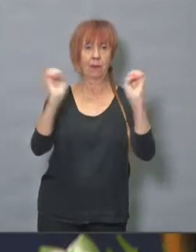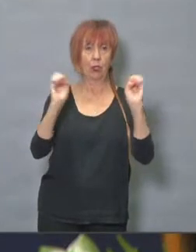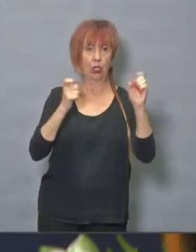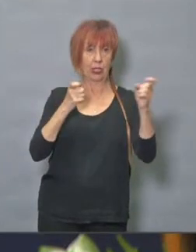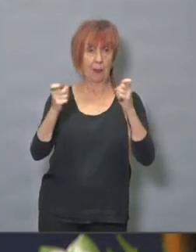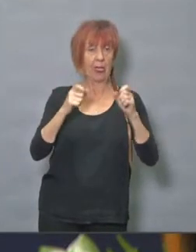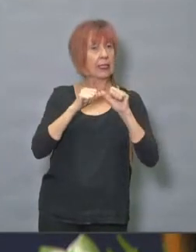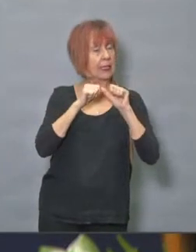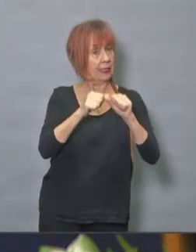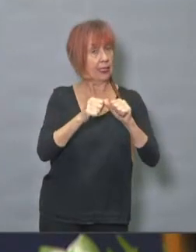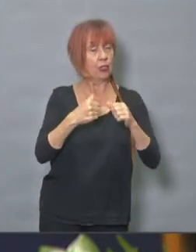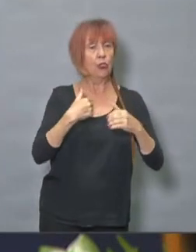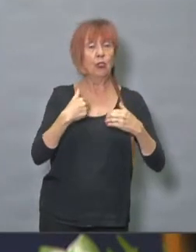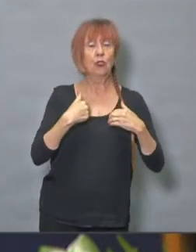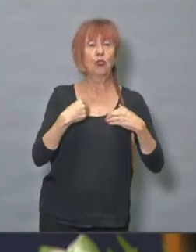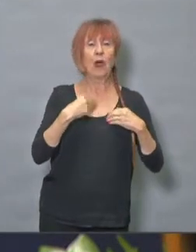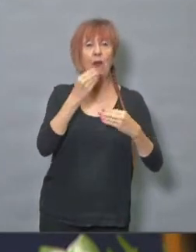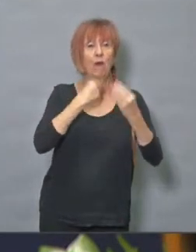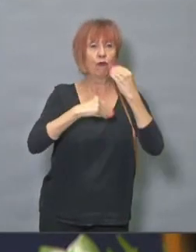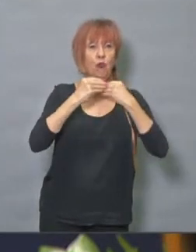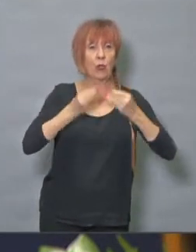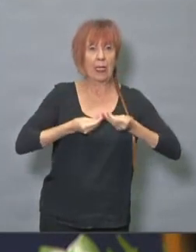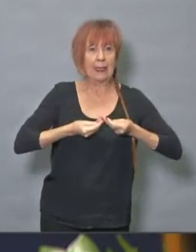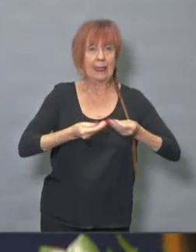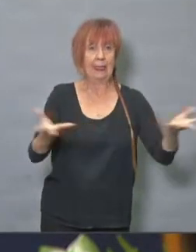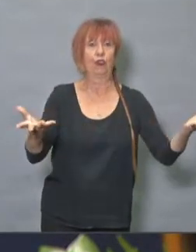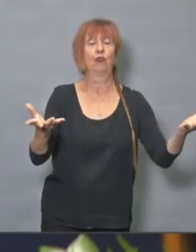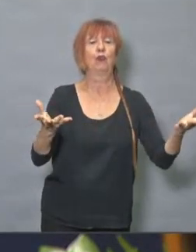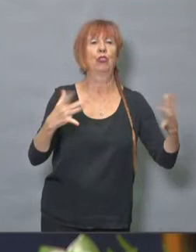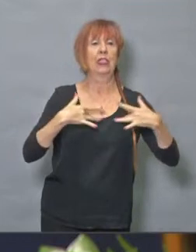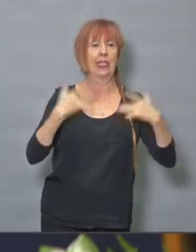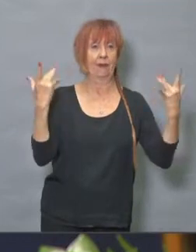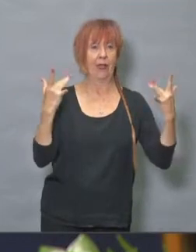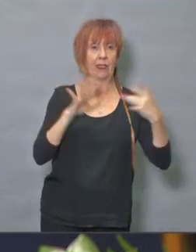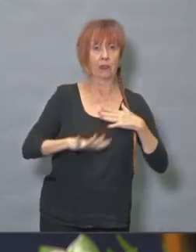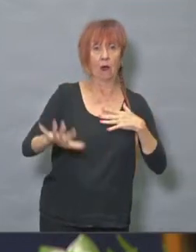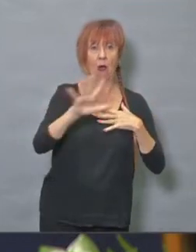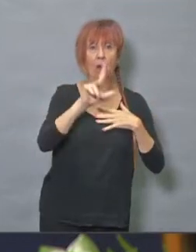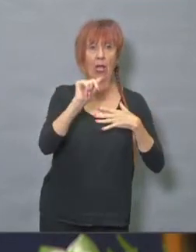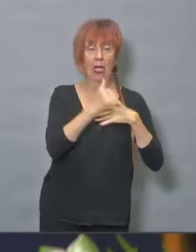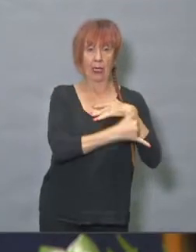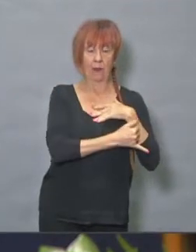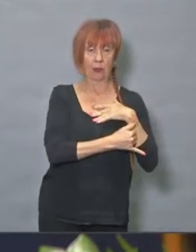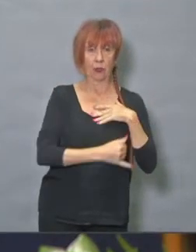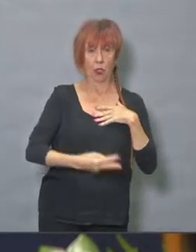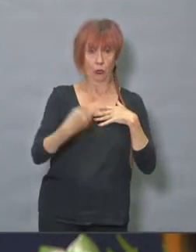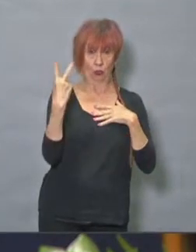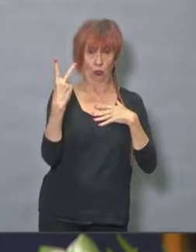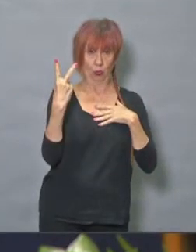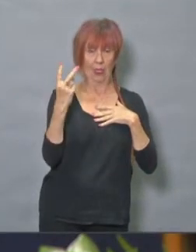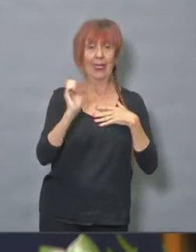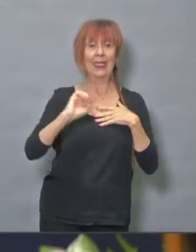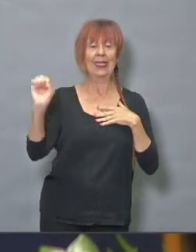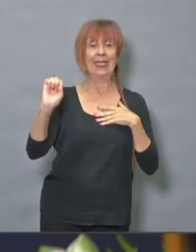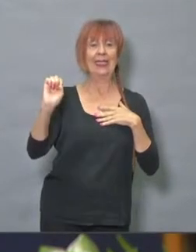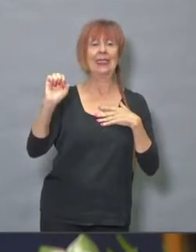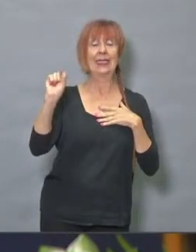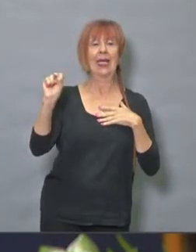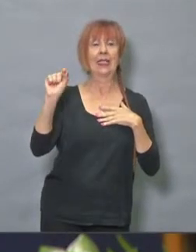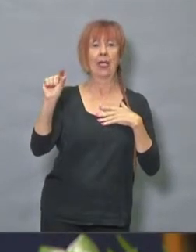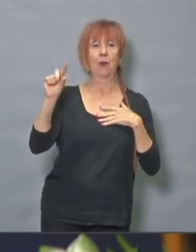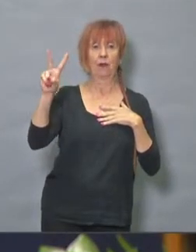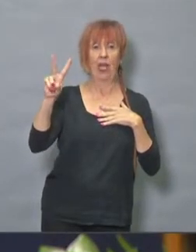food distribution events throughout the entire county, including 2 upcoming in the East San Gabriel Valley and Sunland